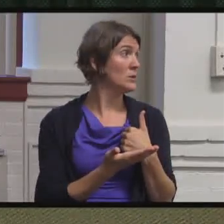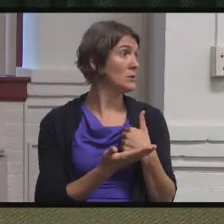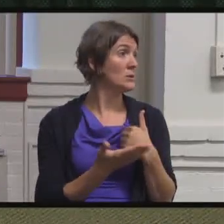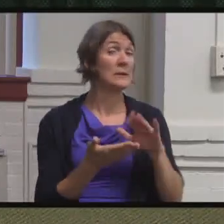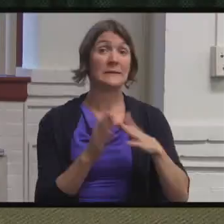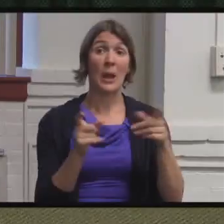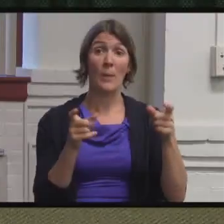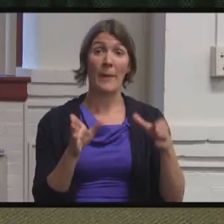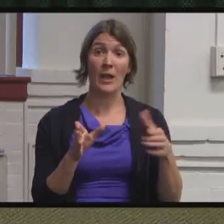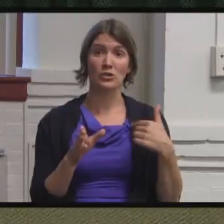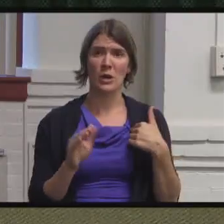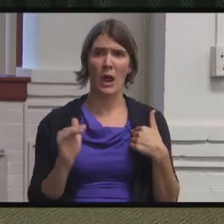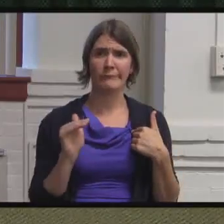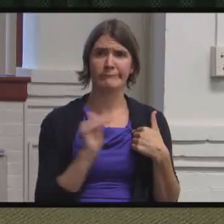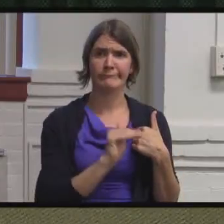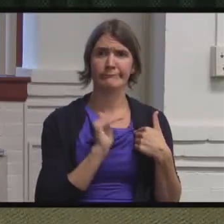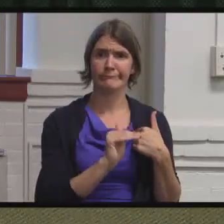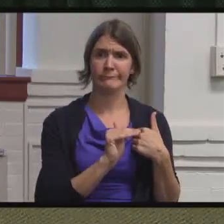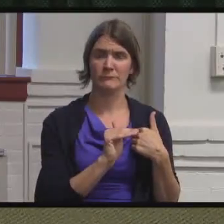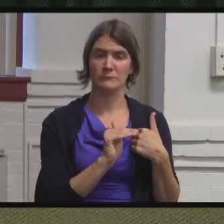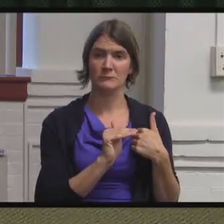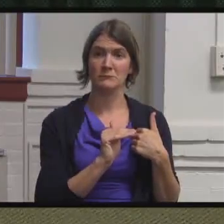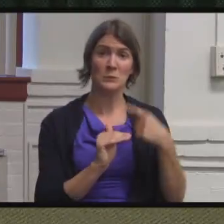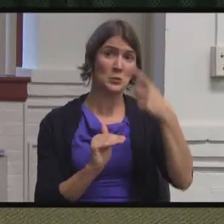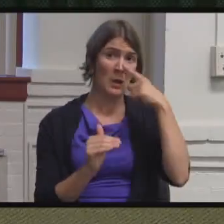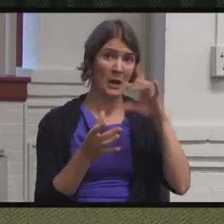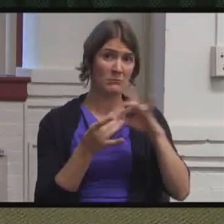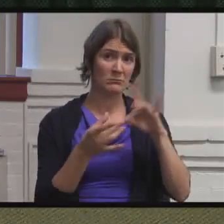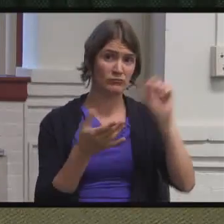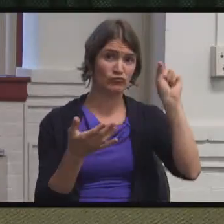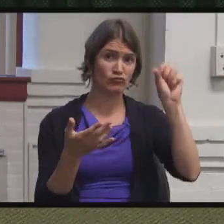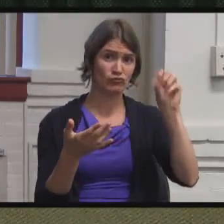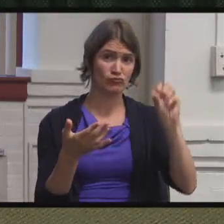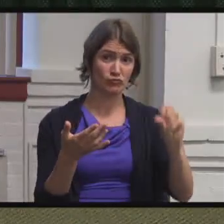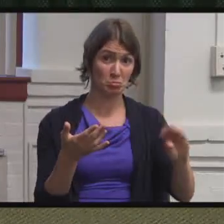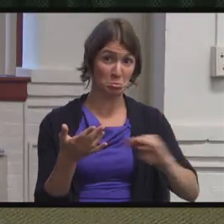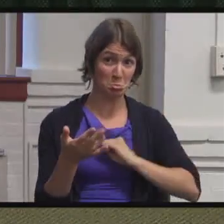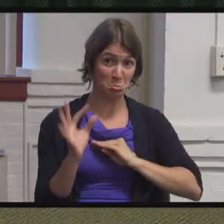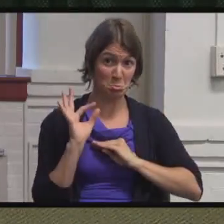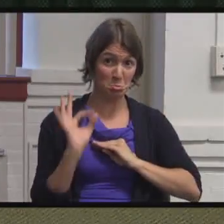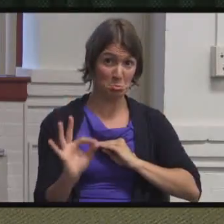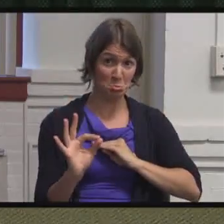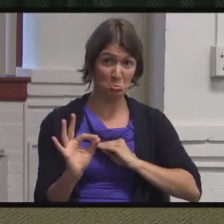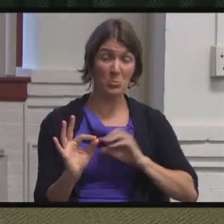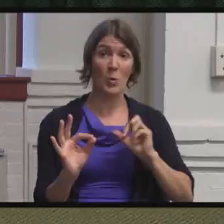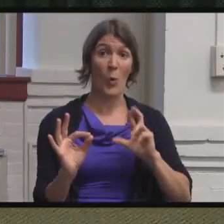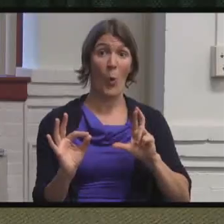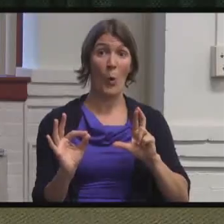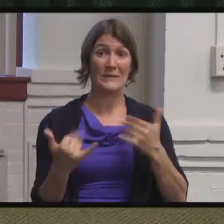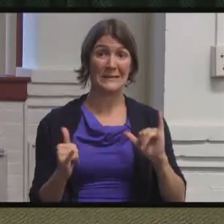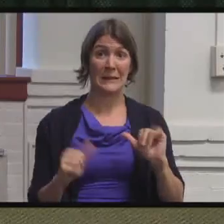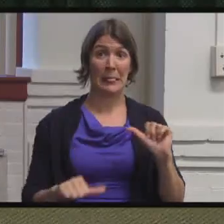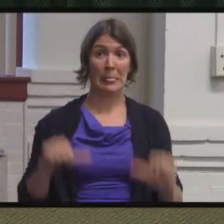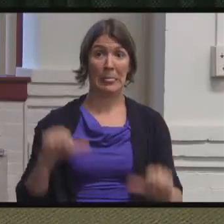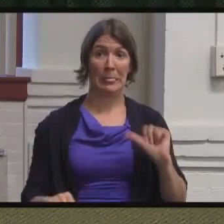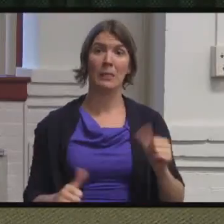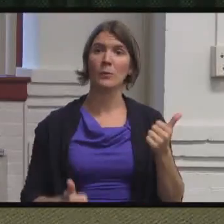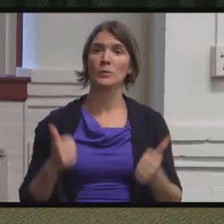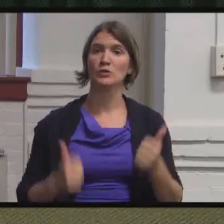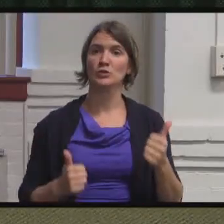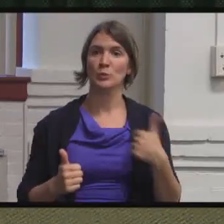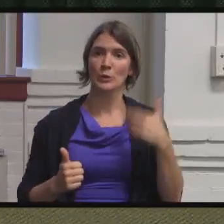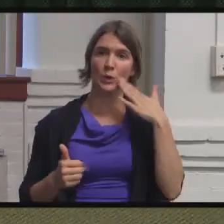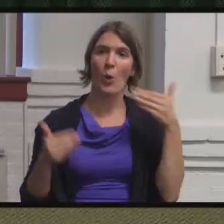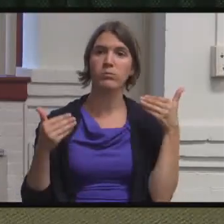town manager to speak to those and how they've been resolved, if they have been resolved, so that we